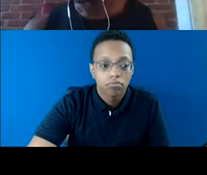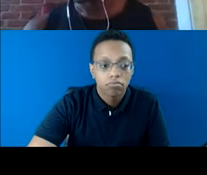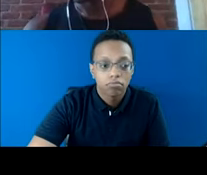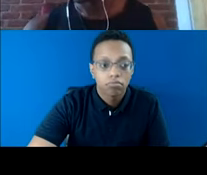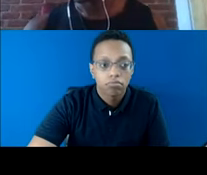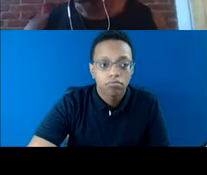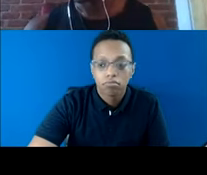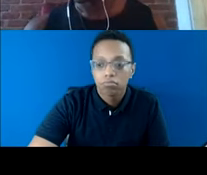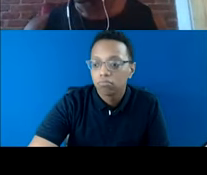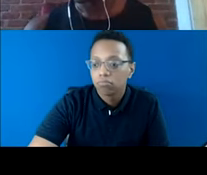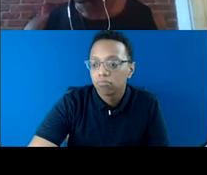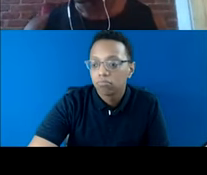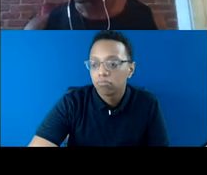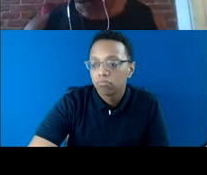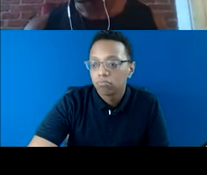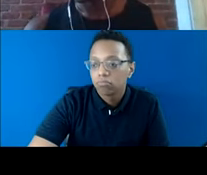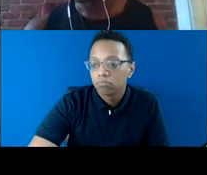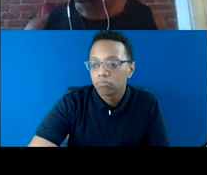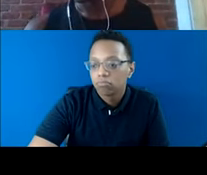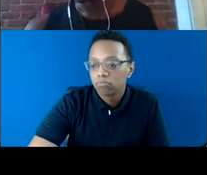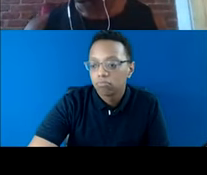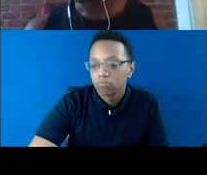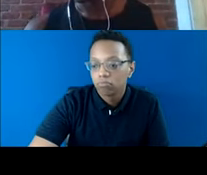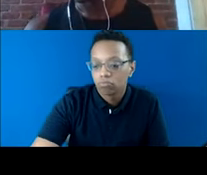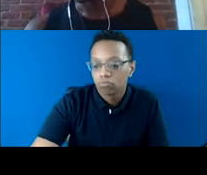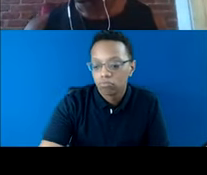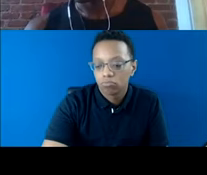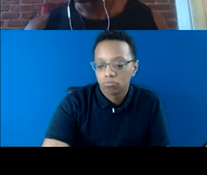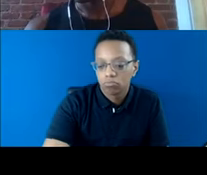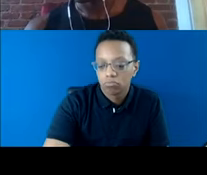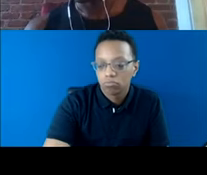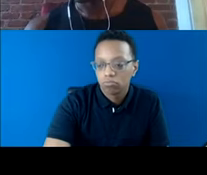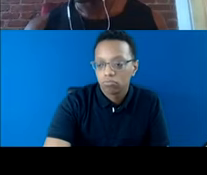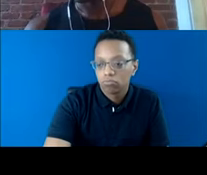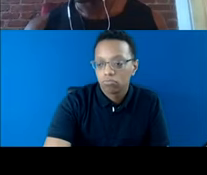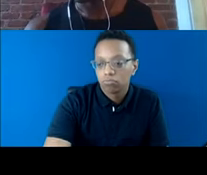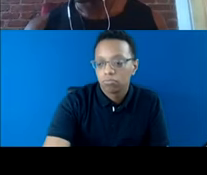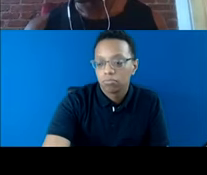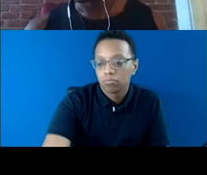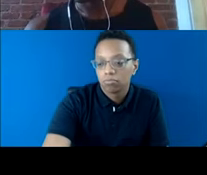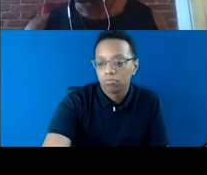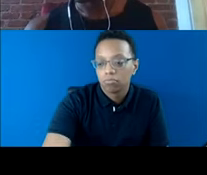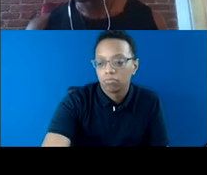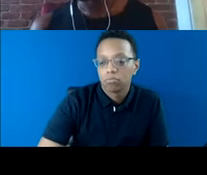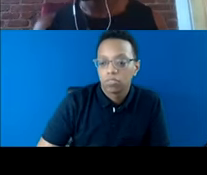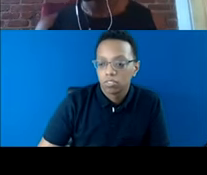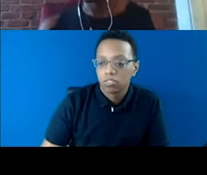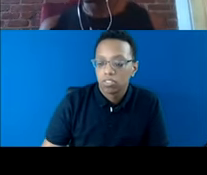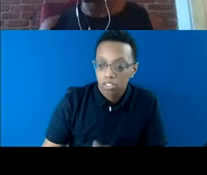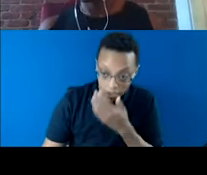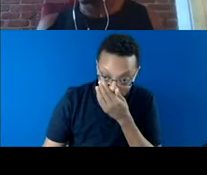kaniganing nunjba miguch. Greeting you in Ojibwe, as you probably gathered, a language from this Omaa king